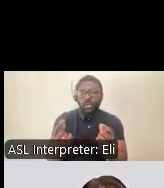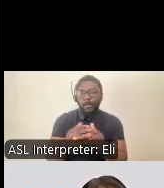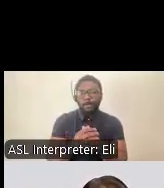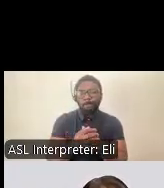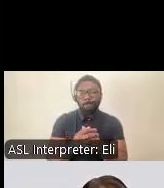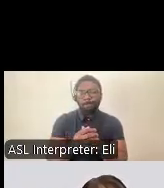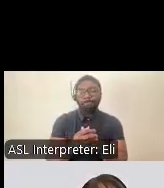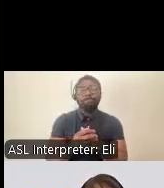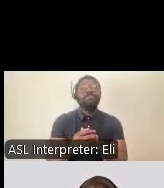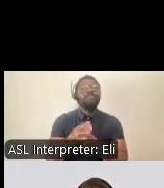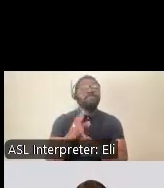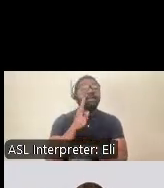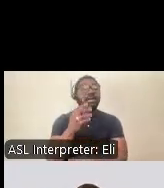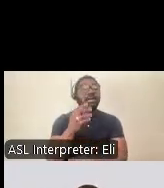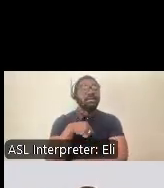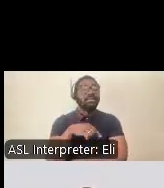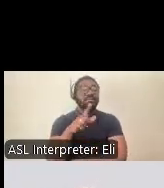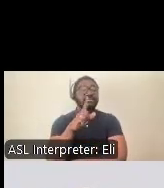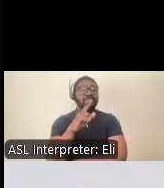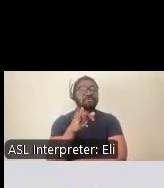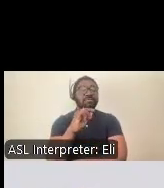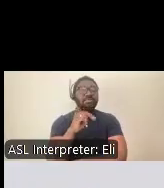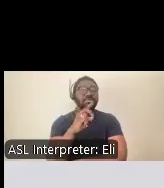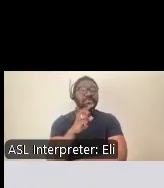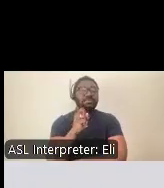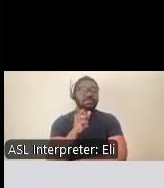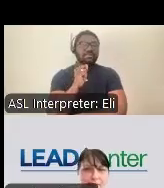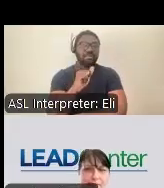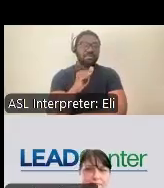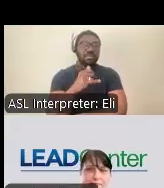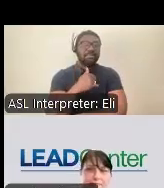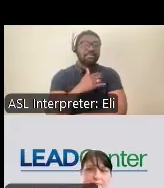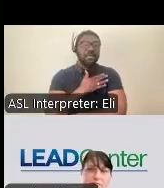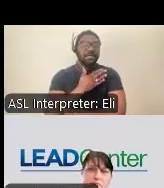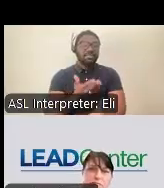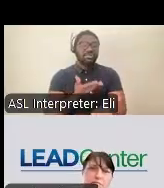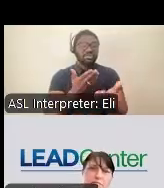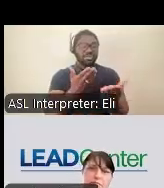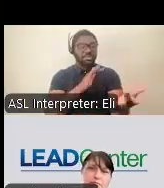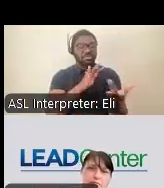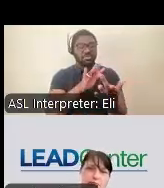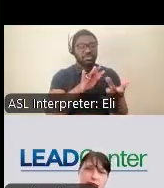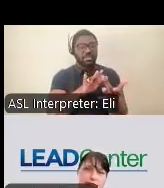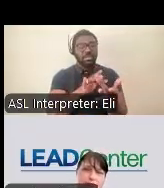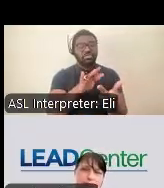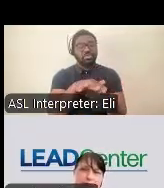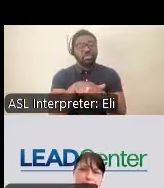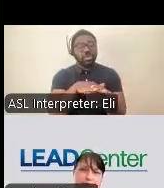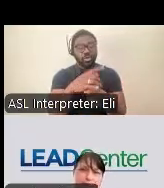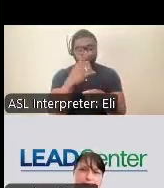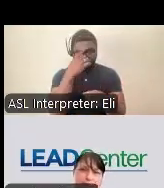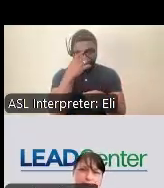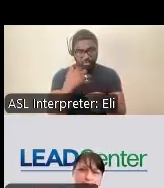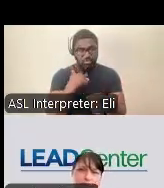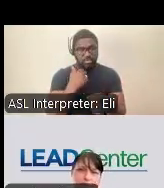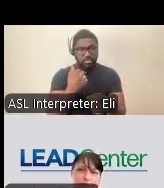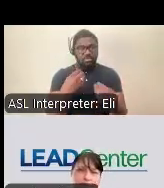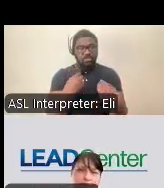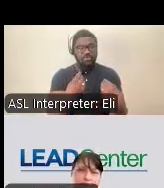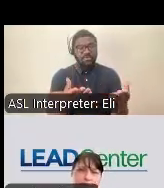Hi, this is Lindsay. I would suggest reaching out to just local mental health